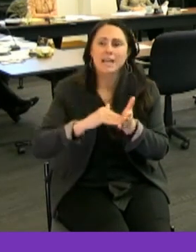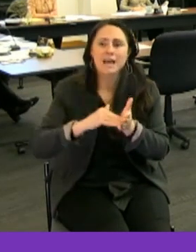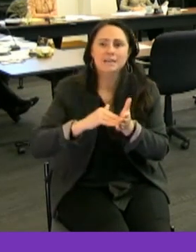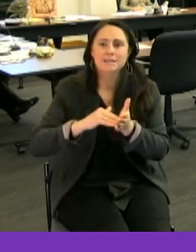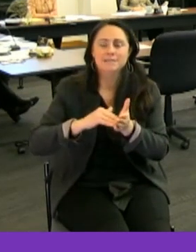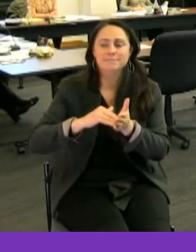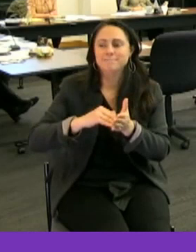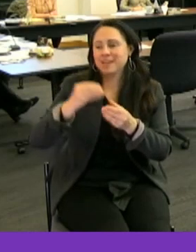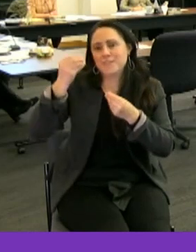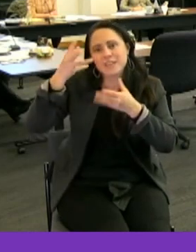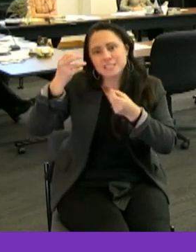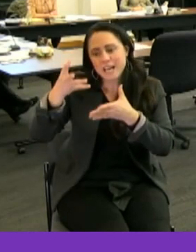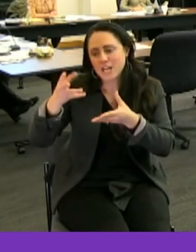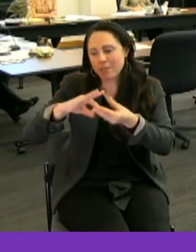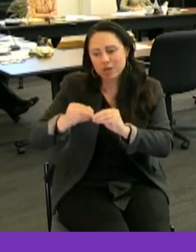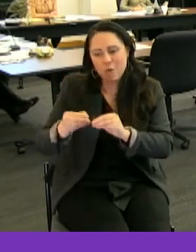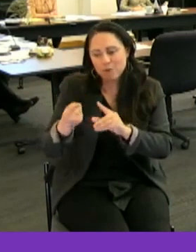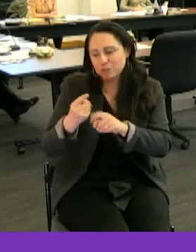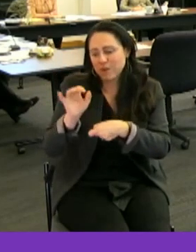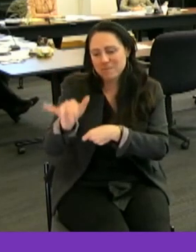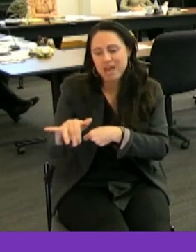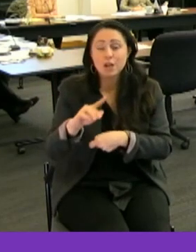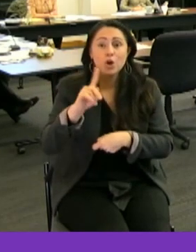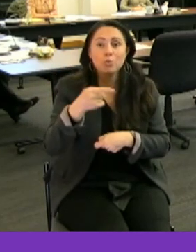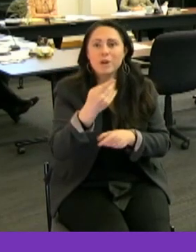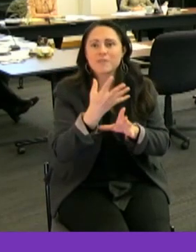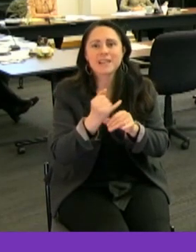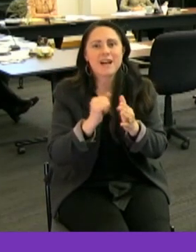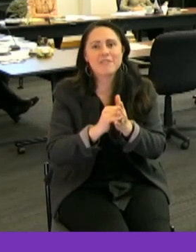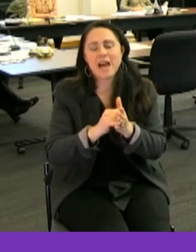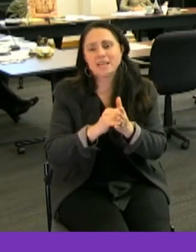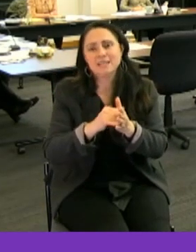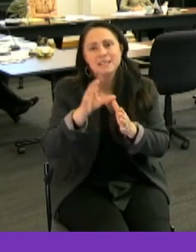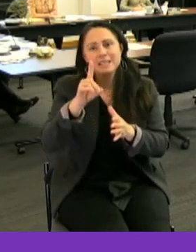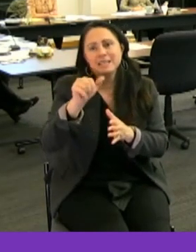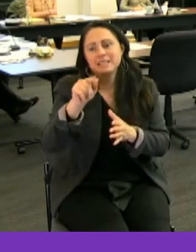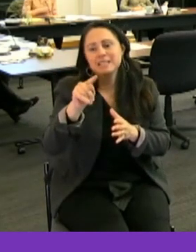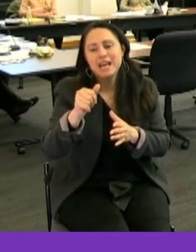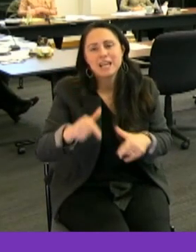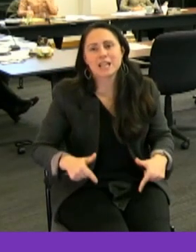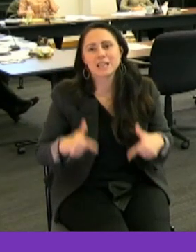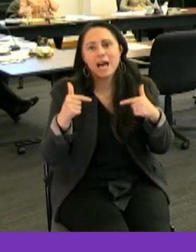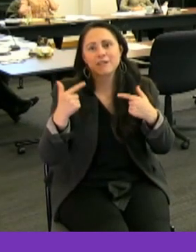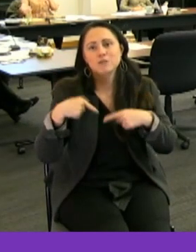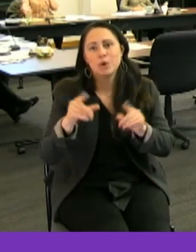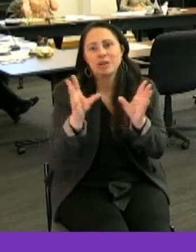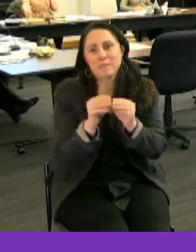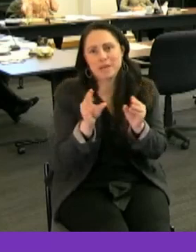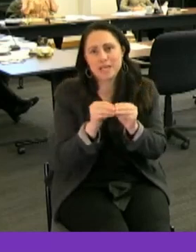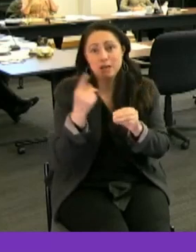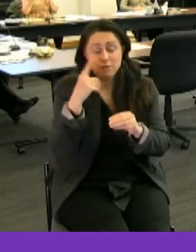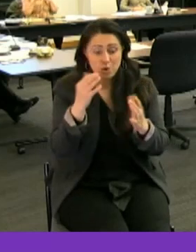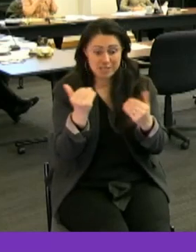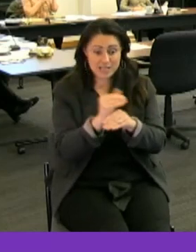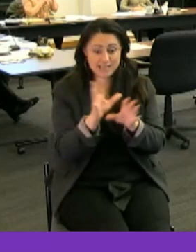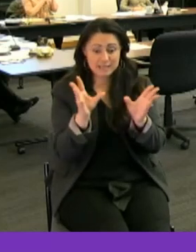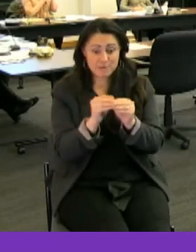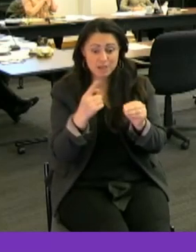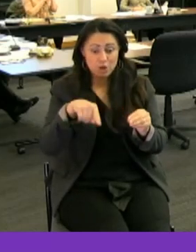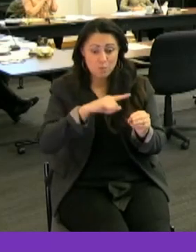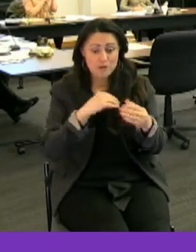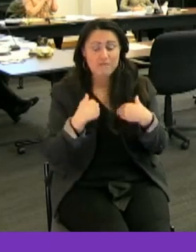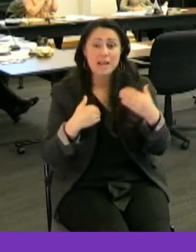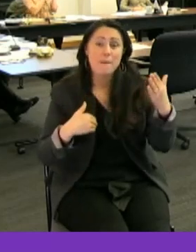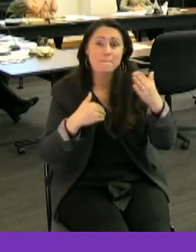data there, we only get that data live in the meeting. So for tonight's meeting, we've